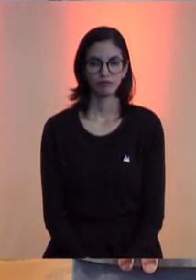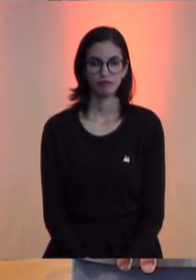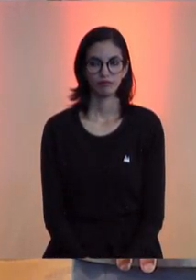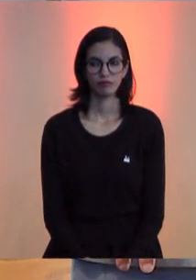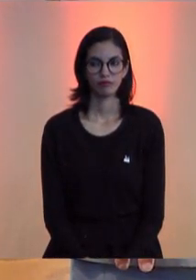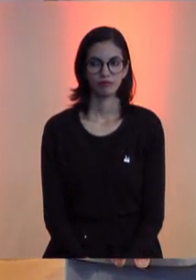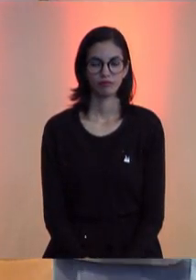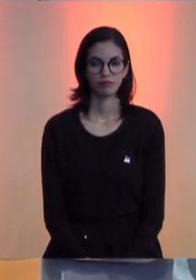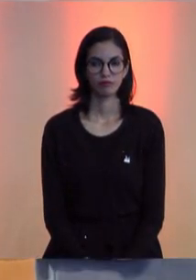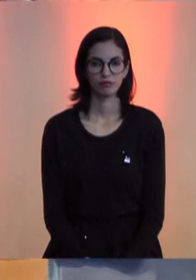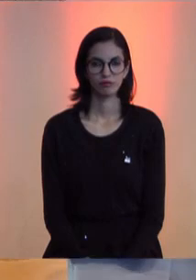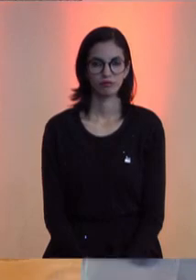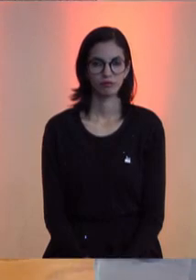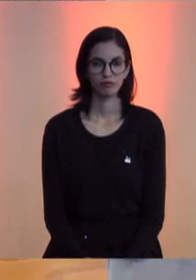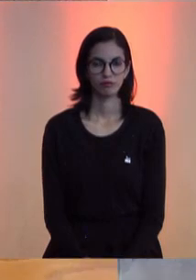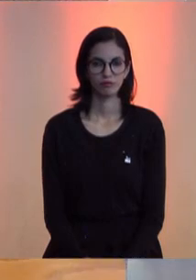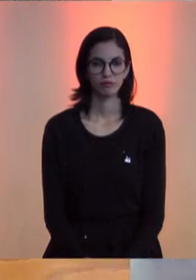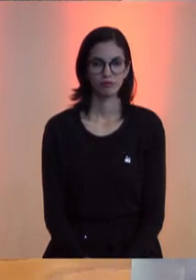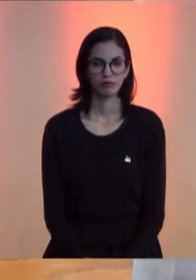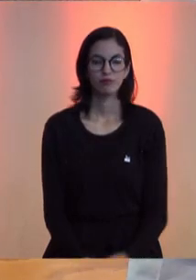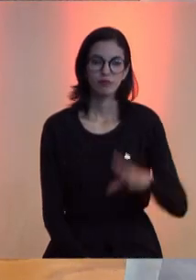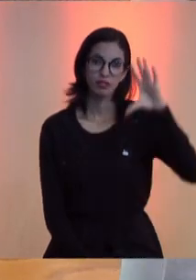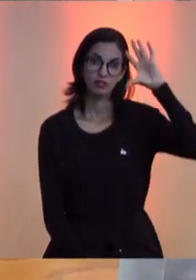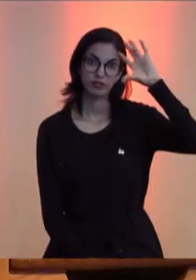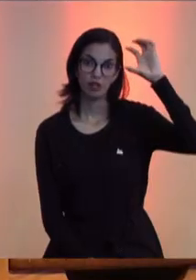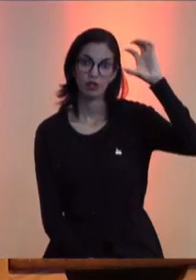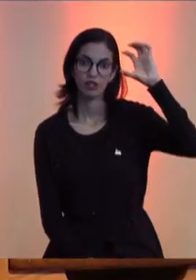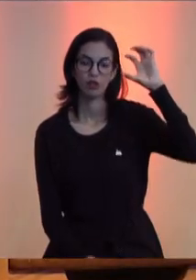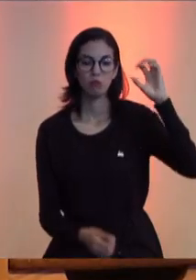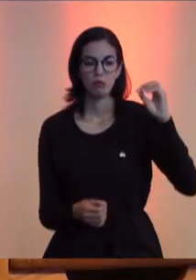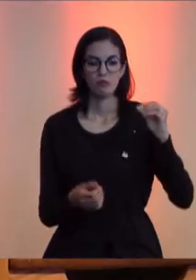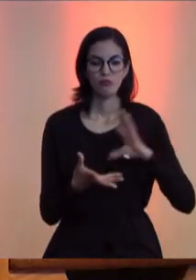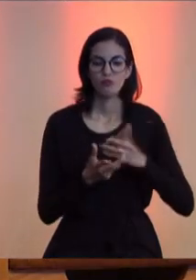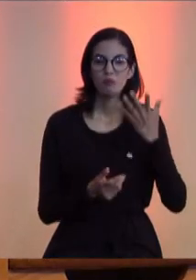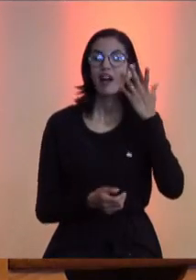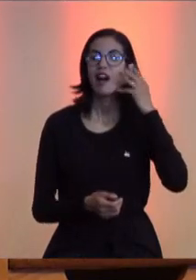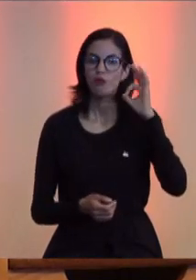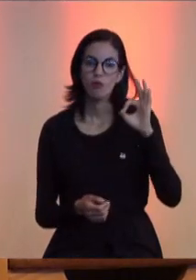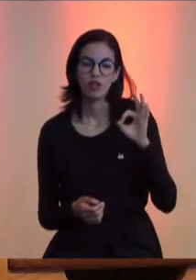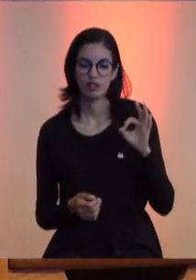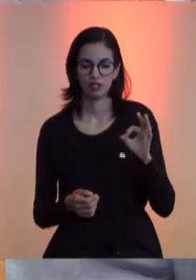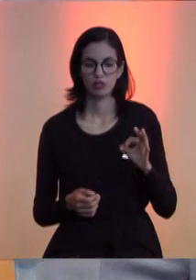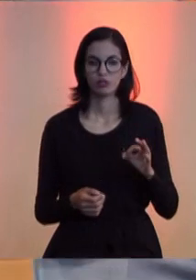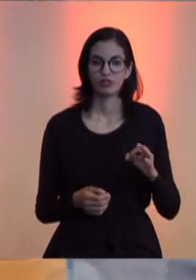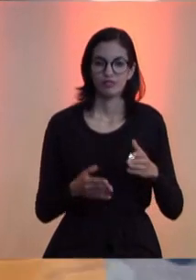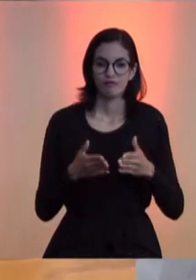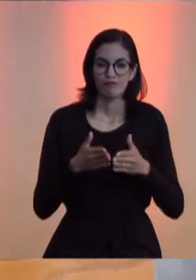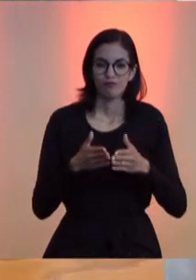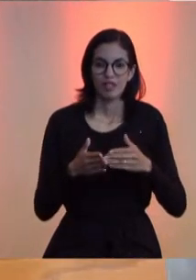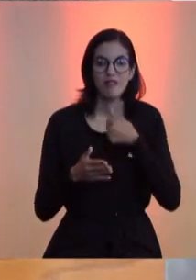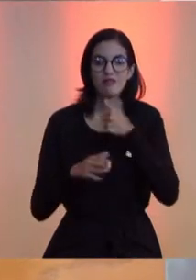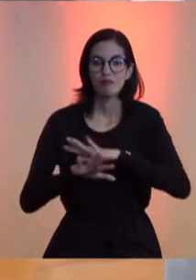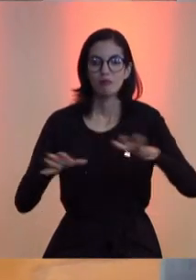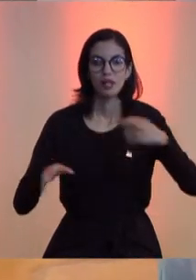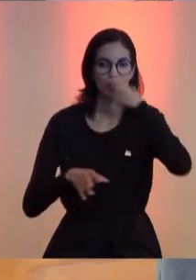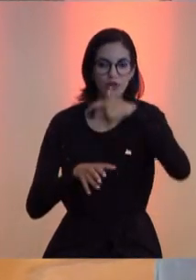grandparents passed through the Red Sea. Ellos recordaron cómo sus abuelos, sus antepasados cruzaron el Mar Rojo. They remembered